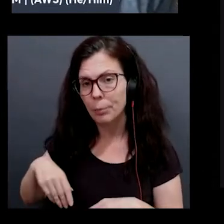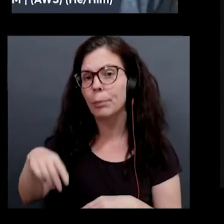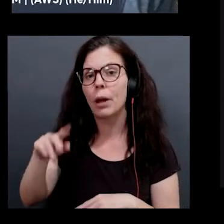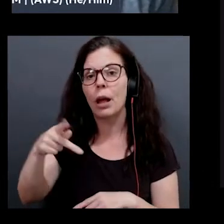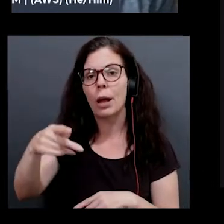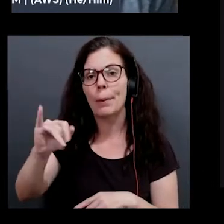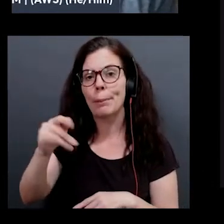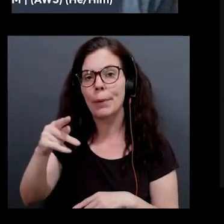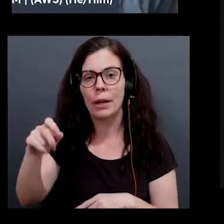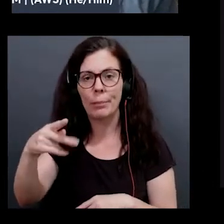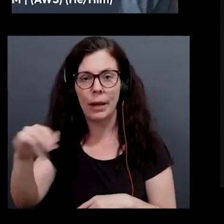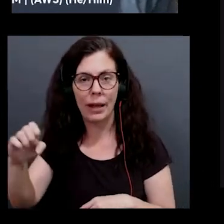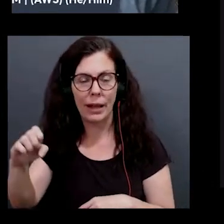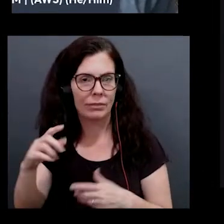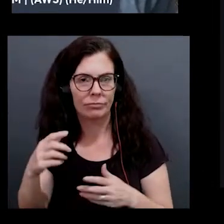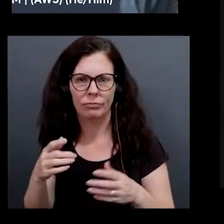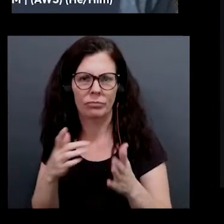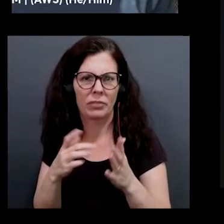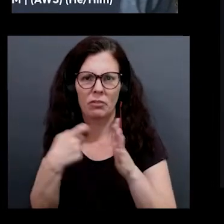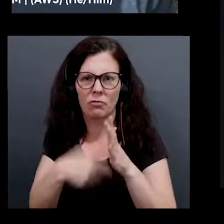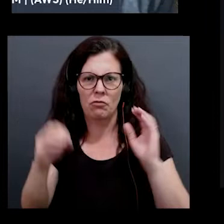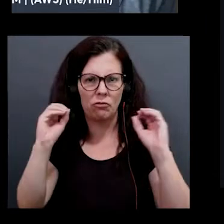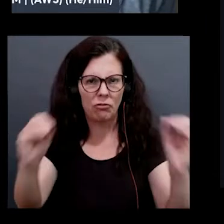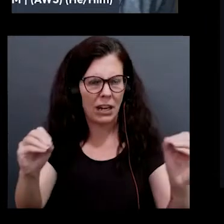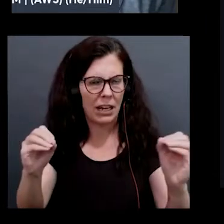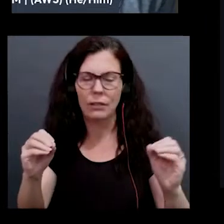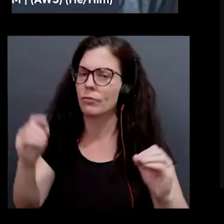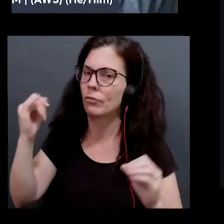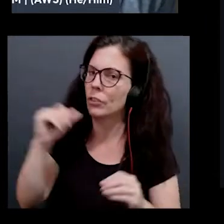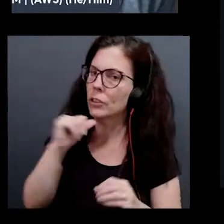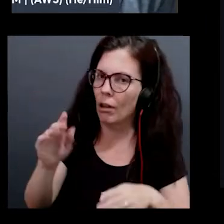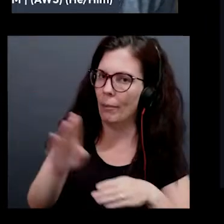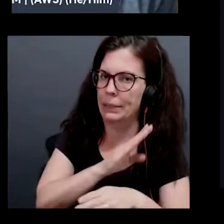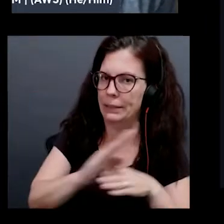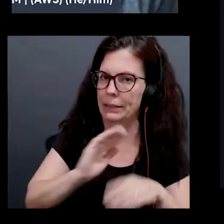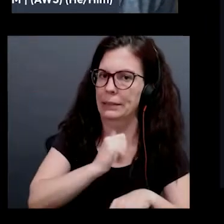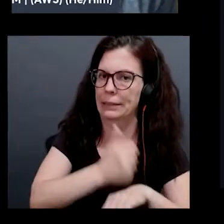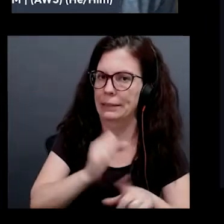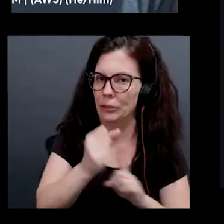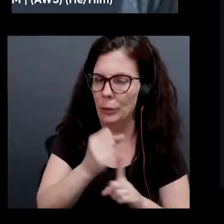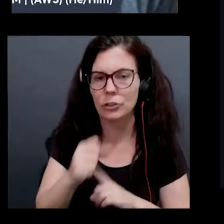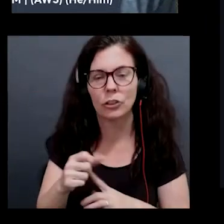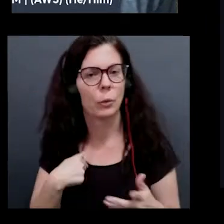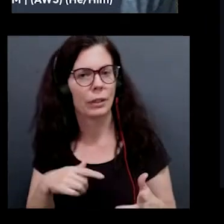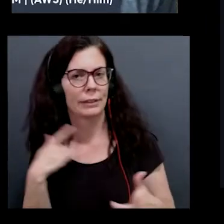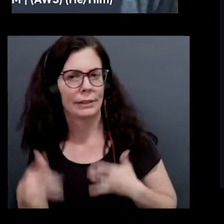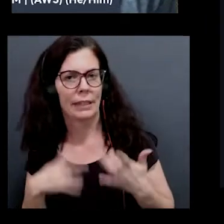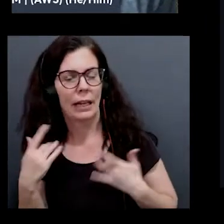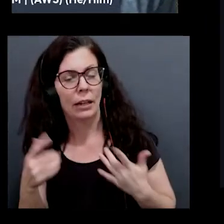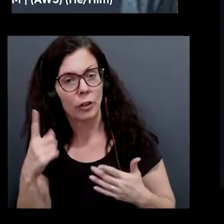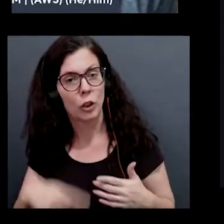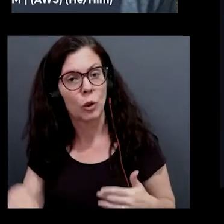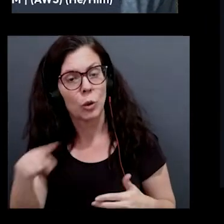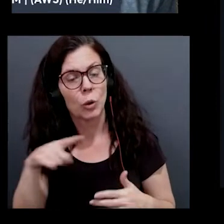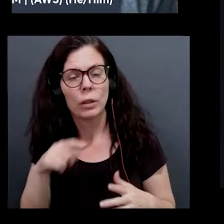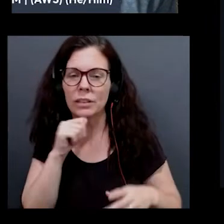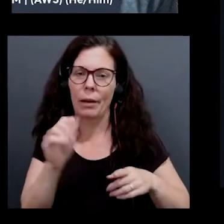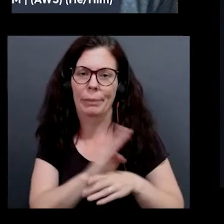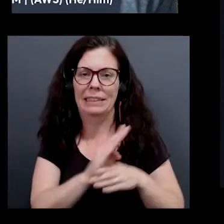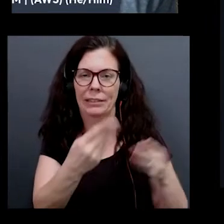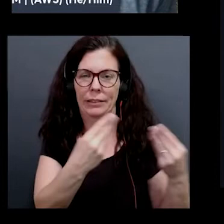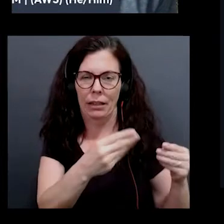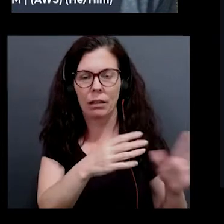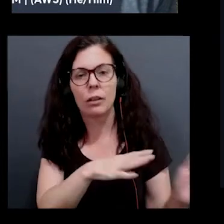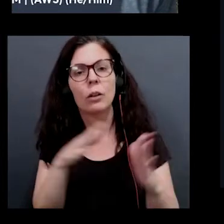use in a non-commercial setting. And we're excited for you to get started with it. So I wanted to show you a demo in our Deep Sparse